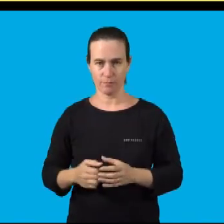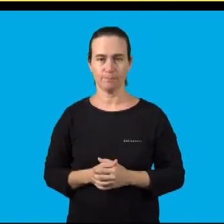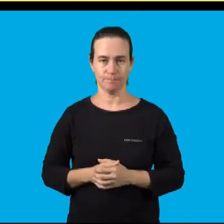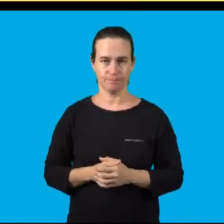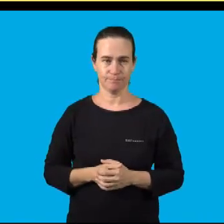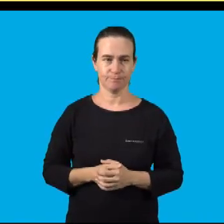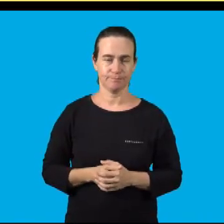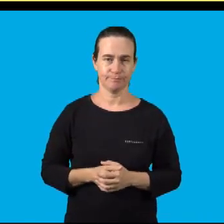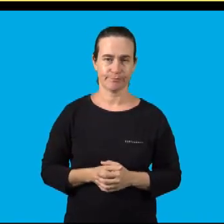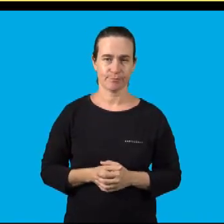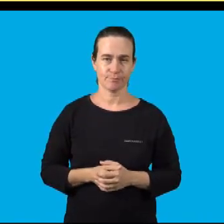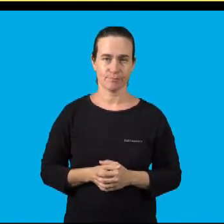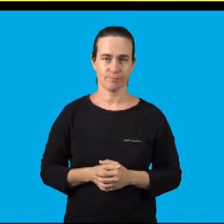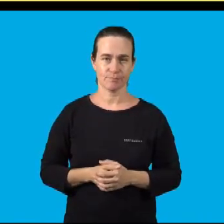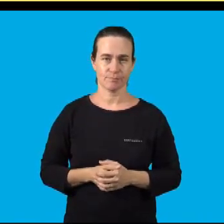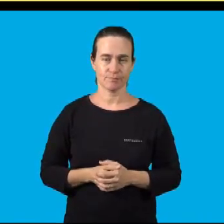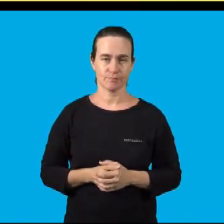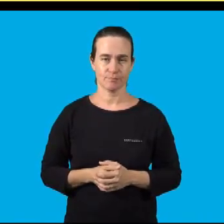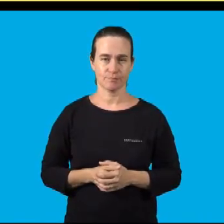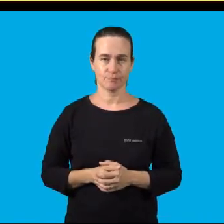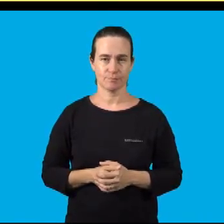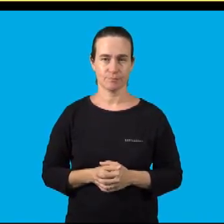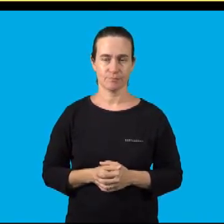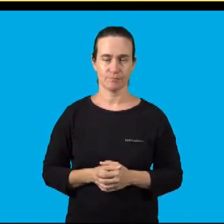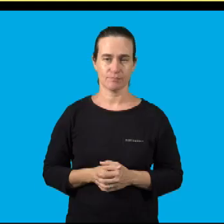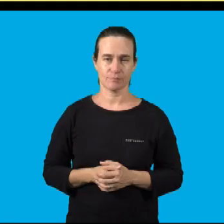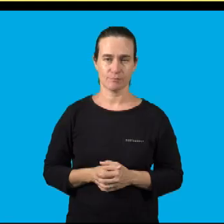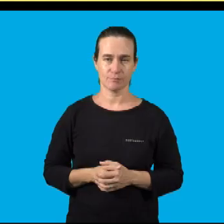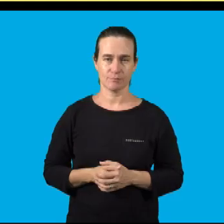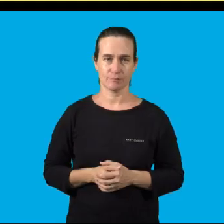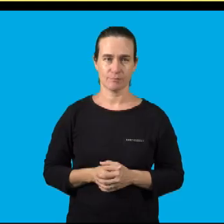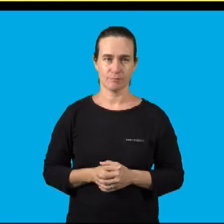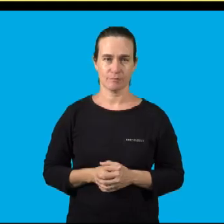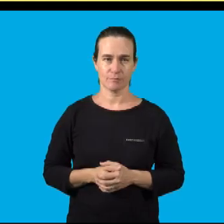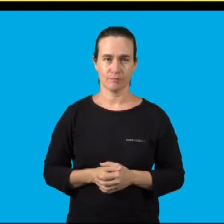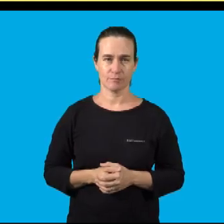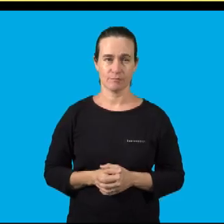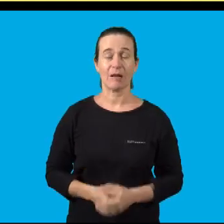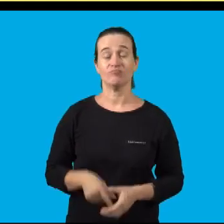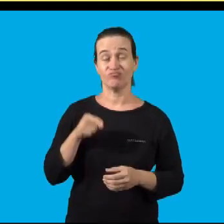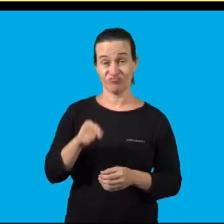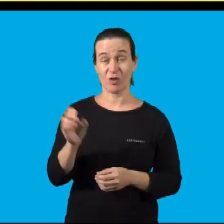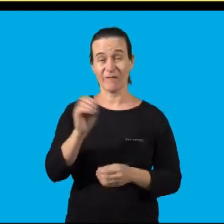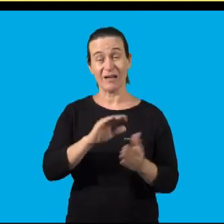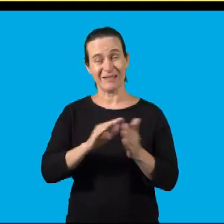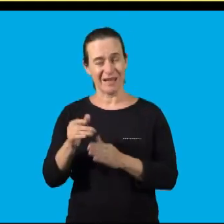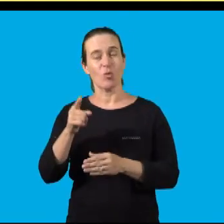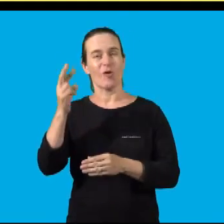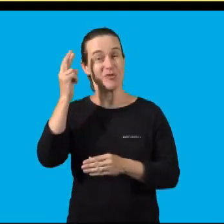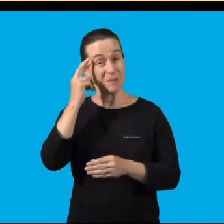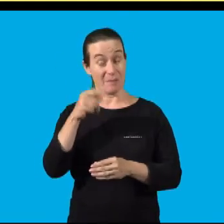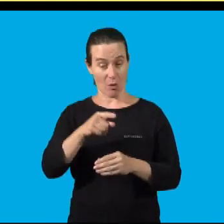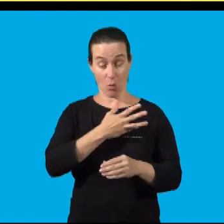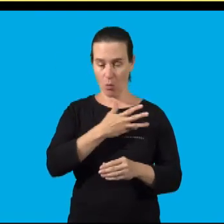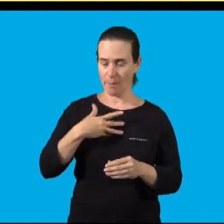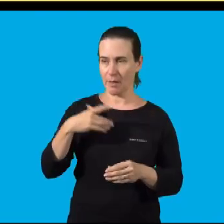then we're going to look and examine Gertrude and explain Gertrude. So Ophelia's death is a reminder of